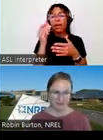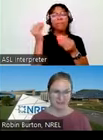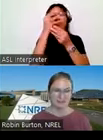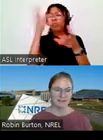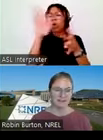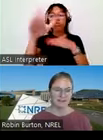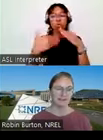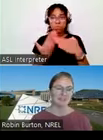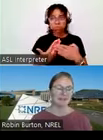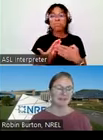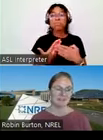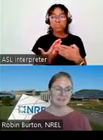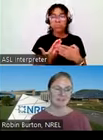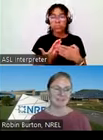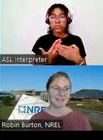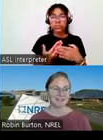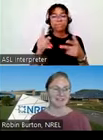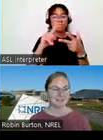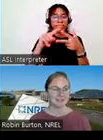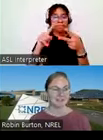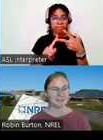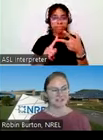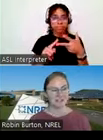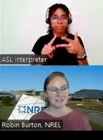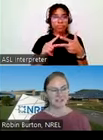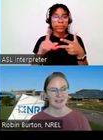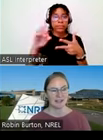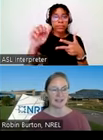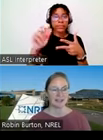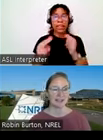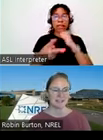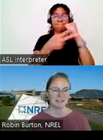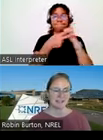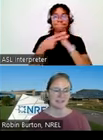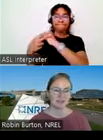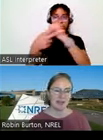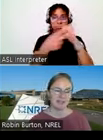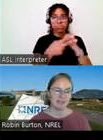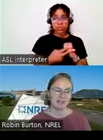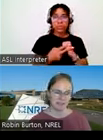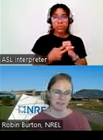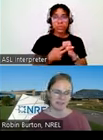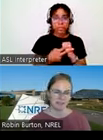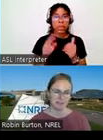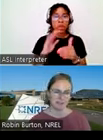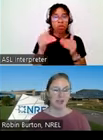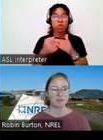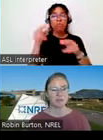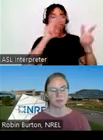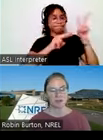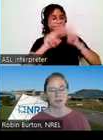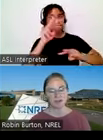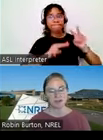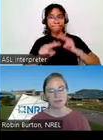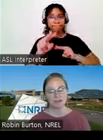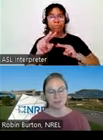do. The next two activities, data gathering and generation, and scenario generation and capacity evaluation, are what